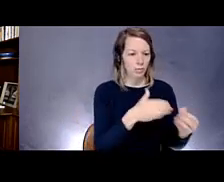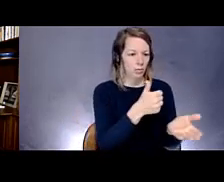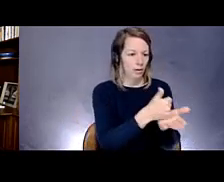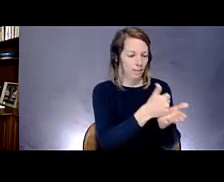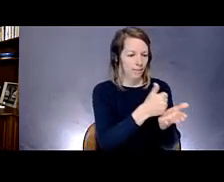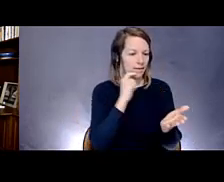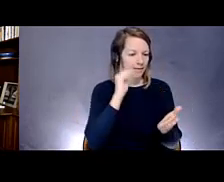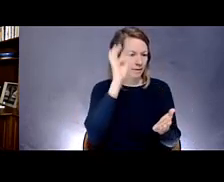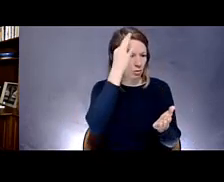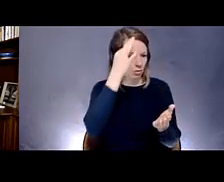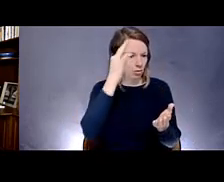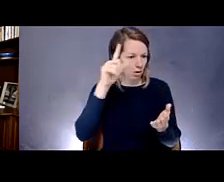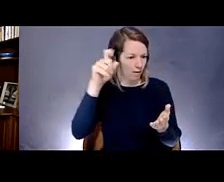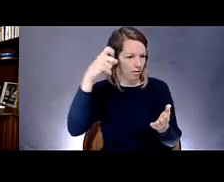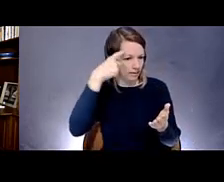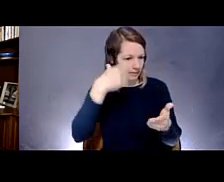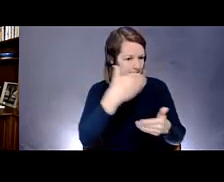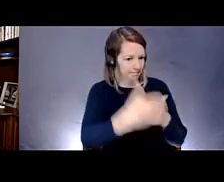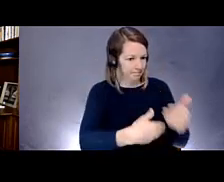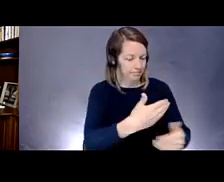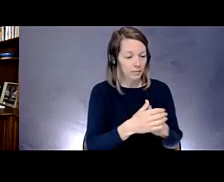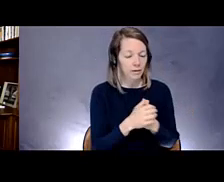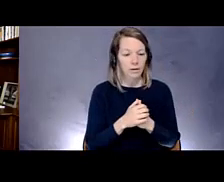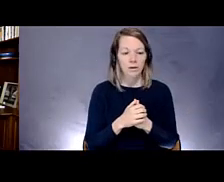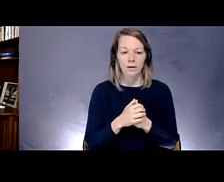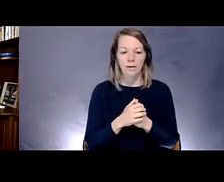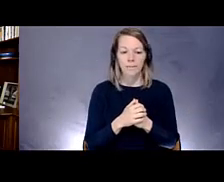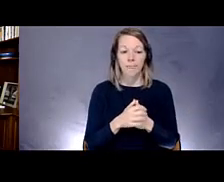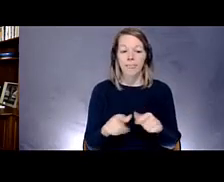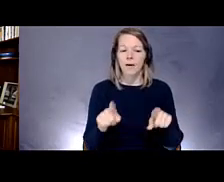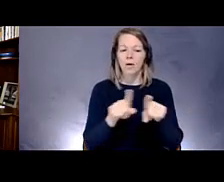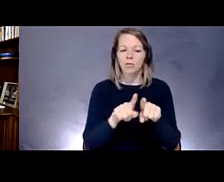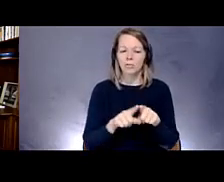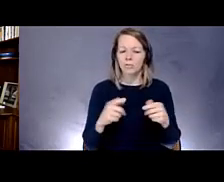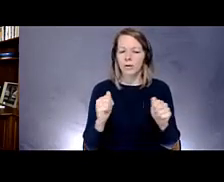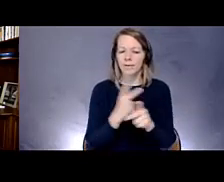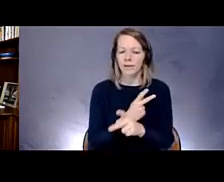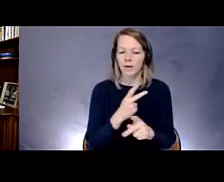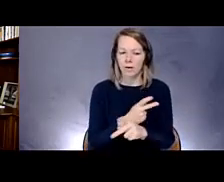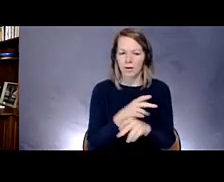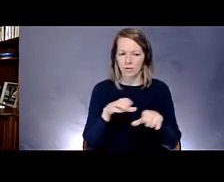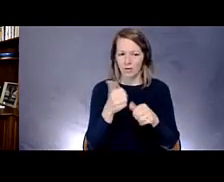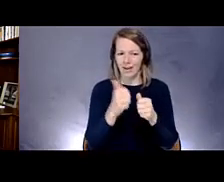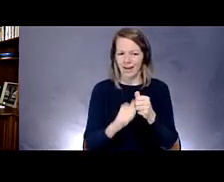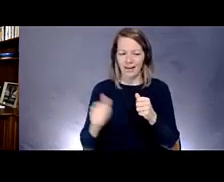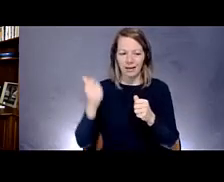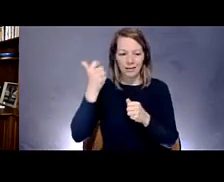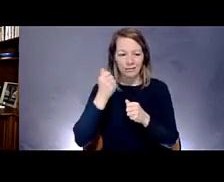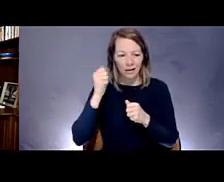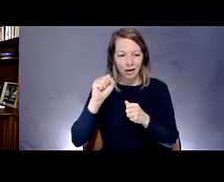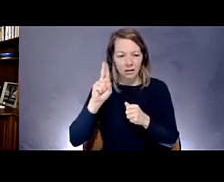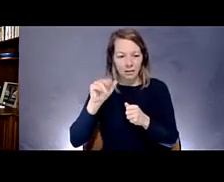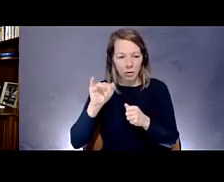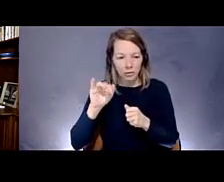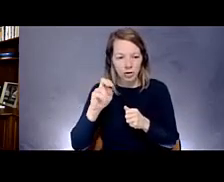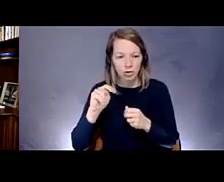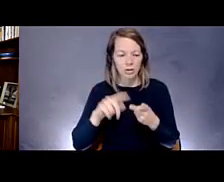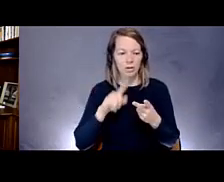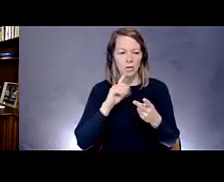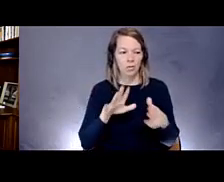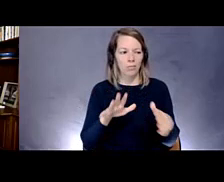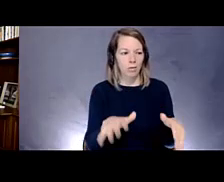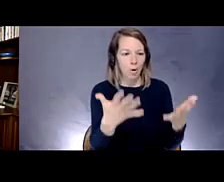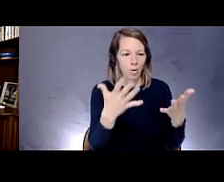the federal government do this. We're also trying to figure out if we can do a subscription model or a promoting